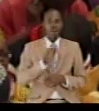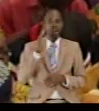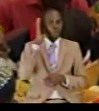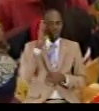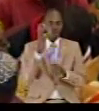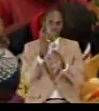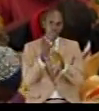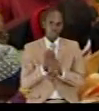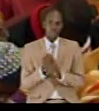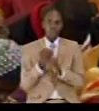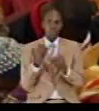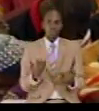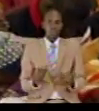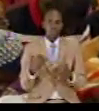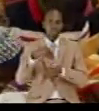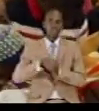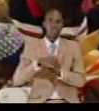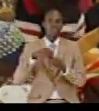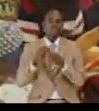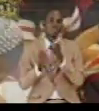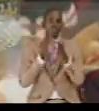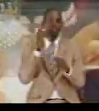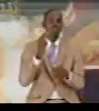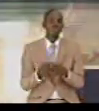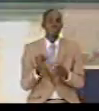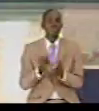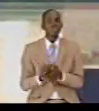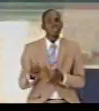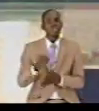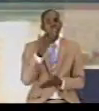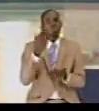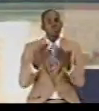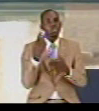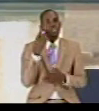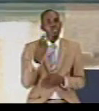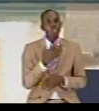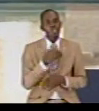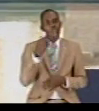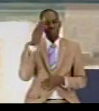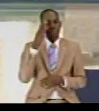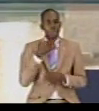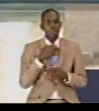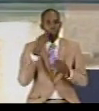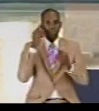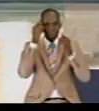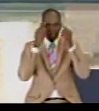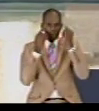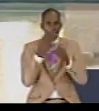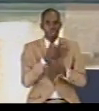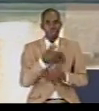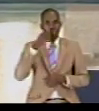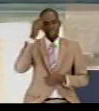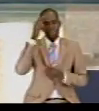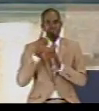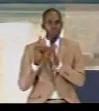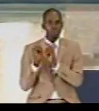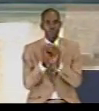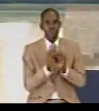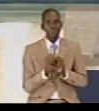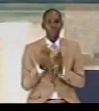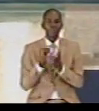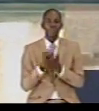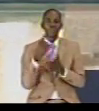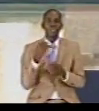That they may see and know and consider and understand together that the hand of